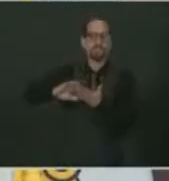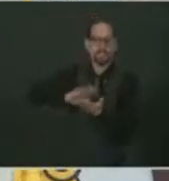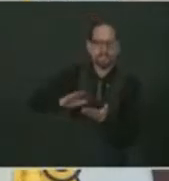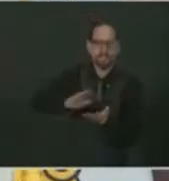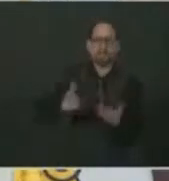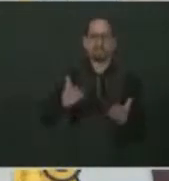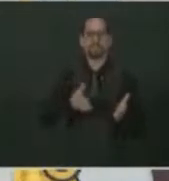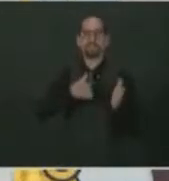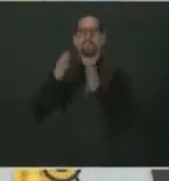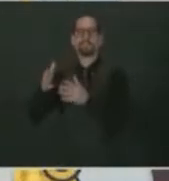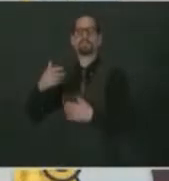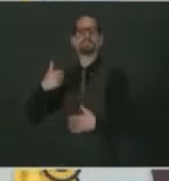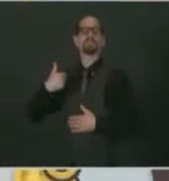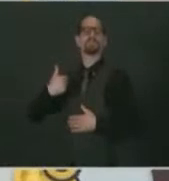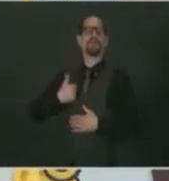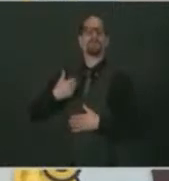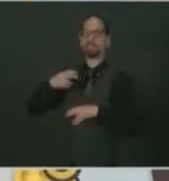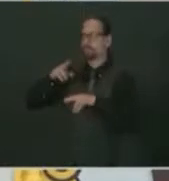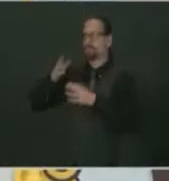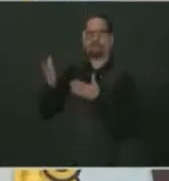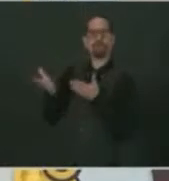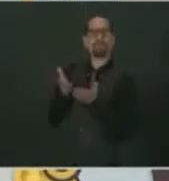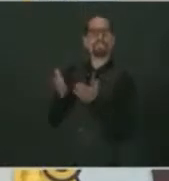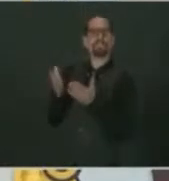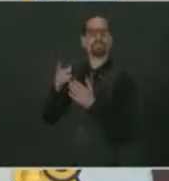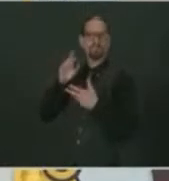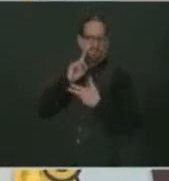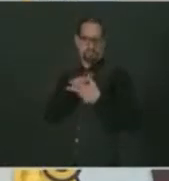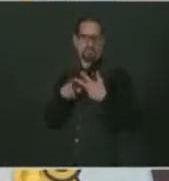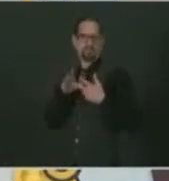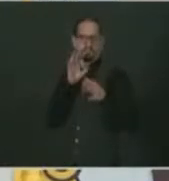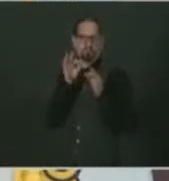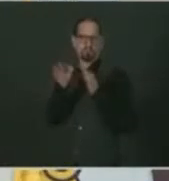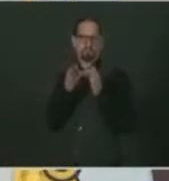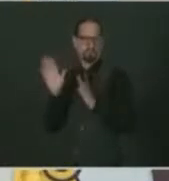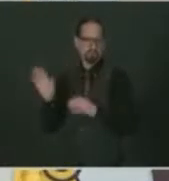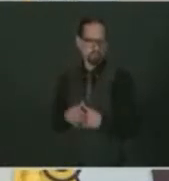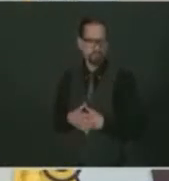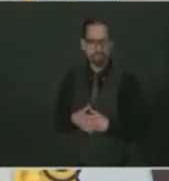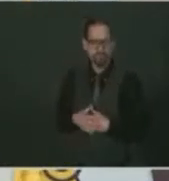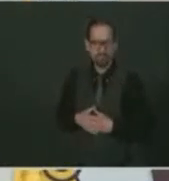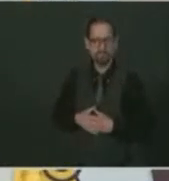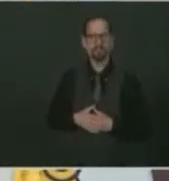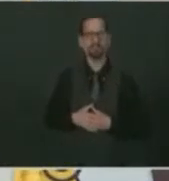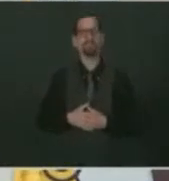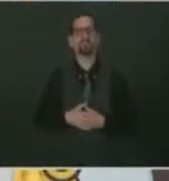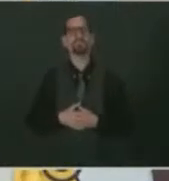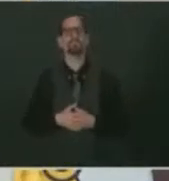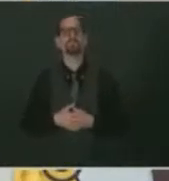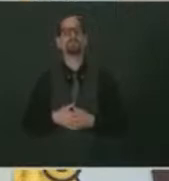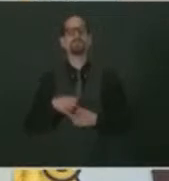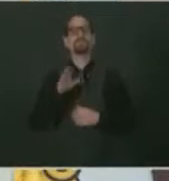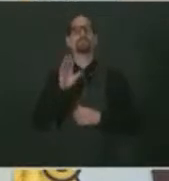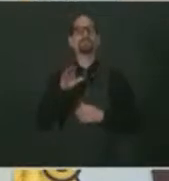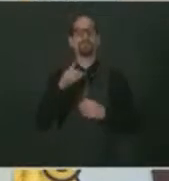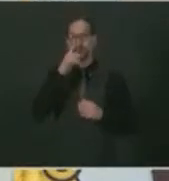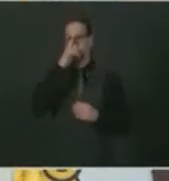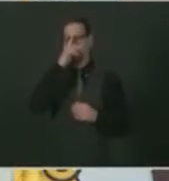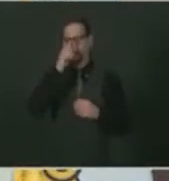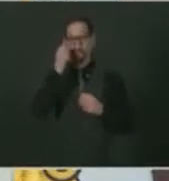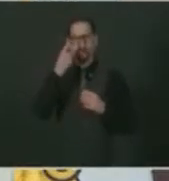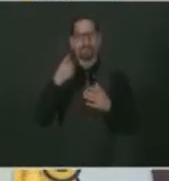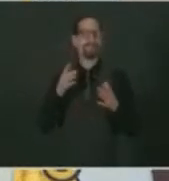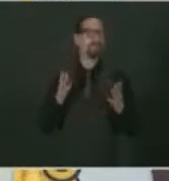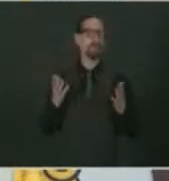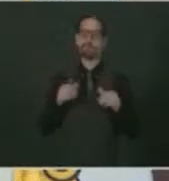communications open between our team and the small business community. And that was important to me as Lieutenant Governor